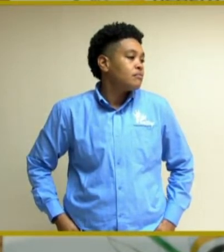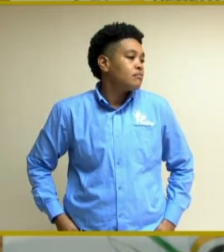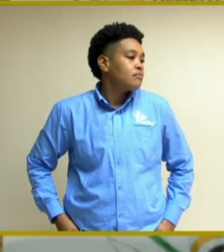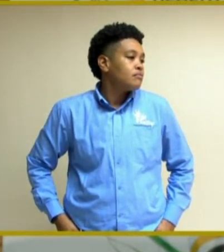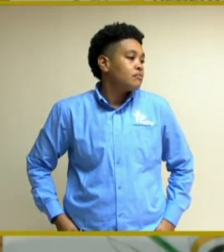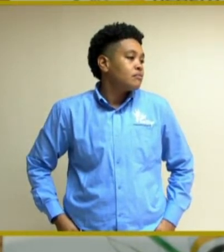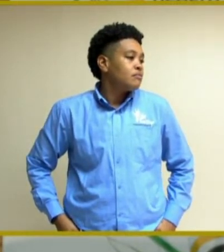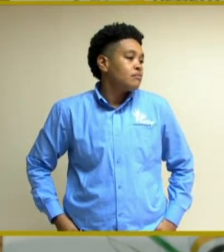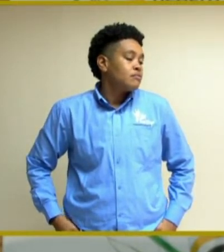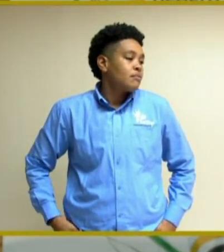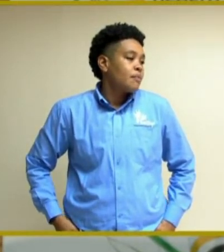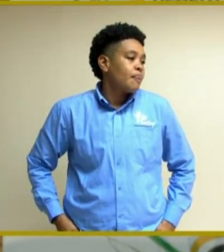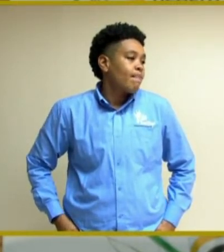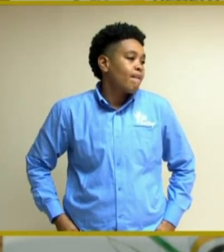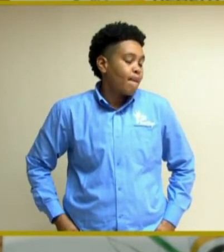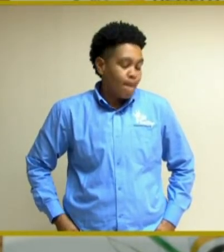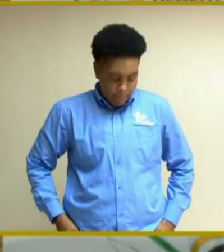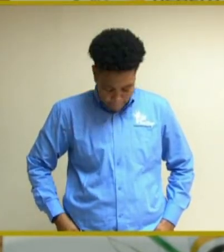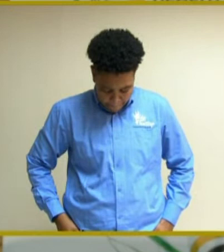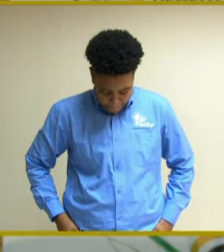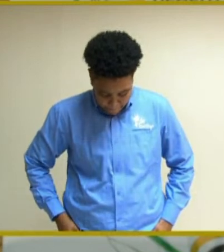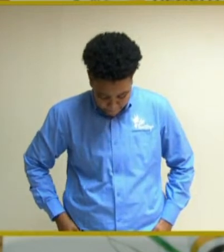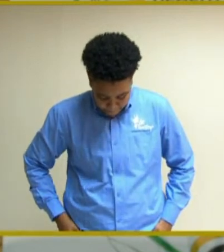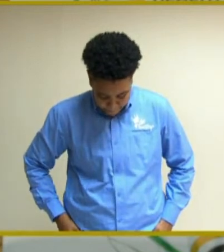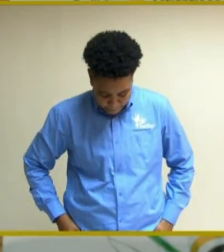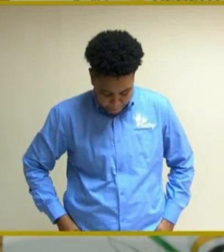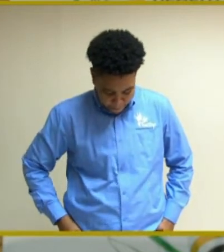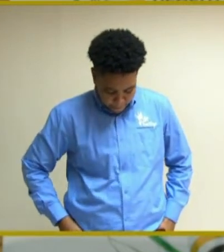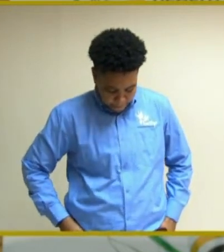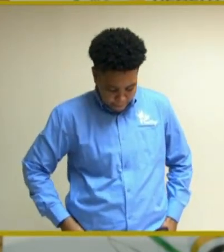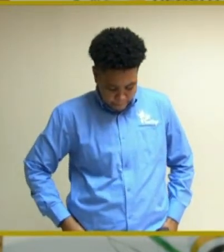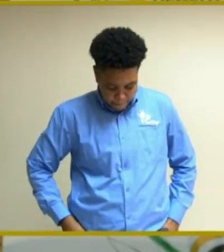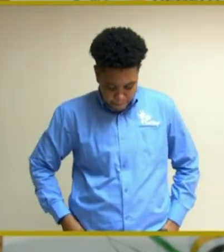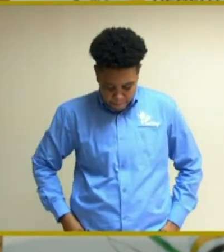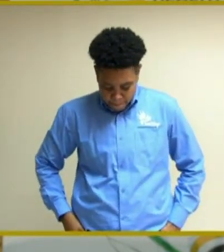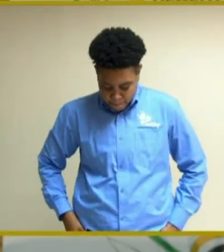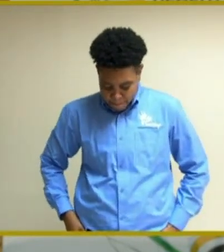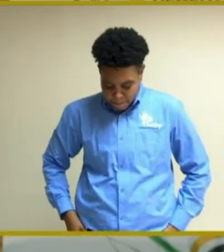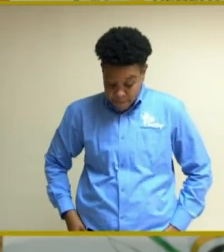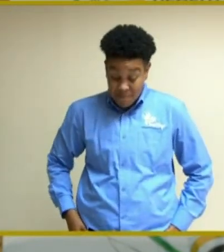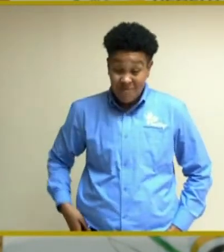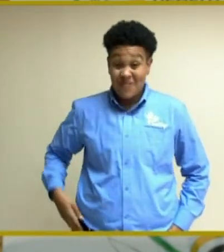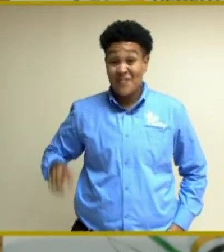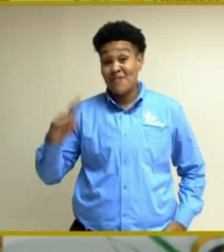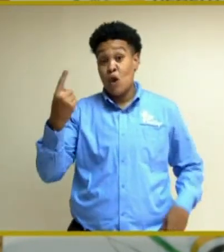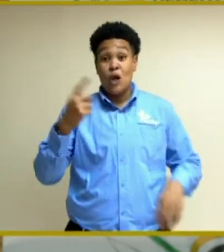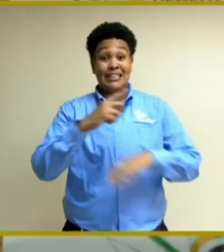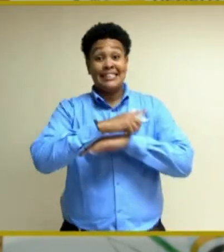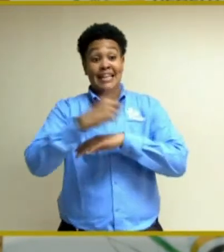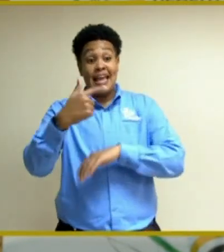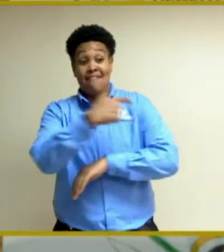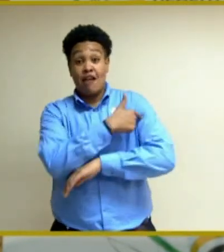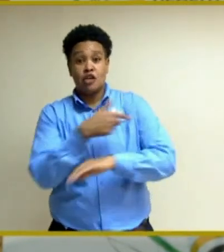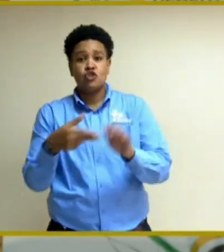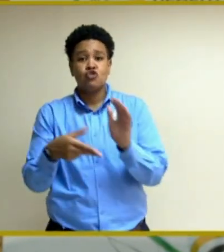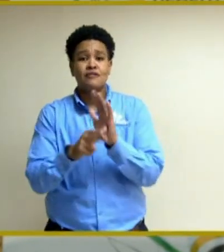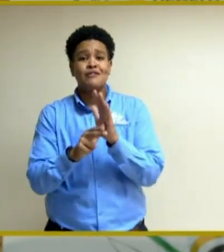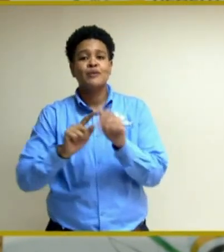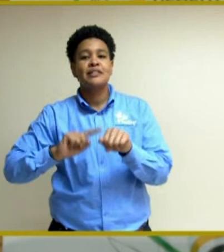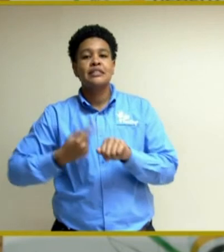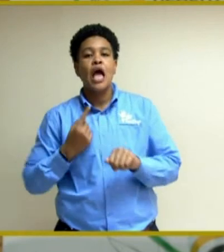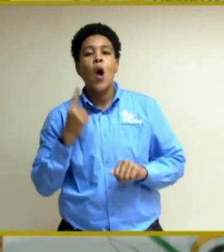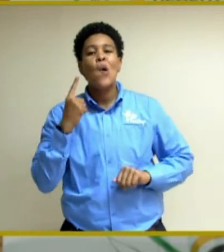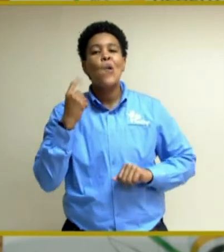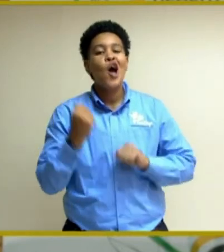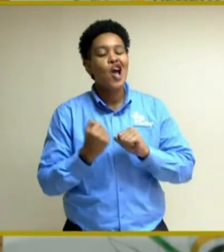time ago, we started exactly 1 year after the first COVID case was discovered,